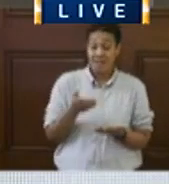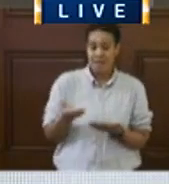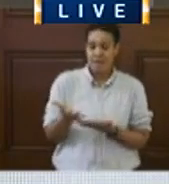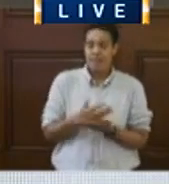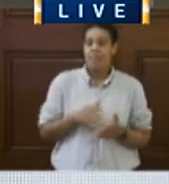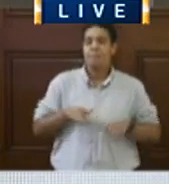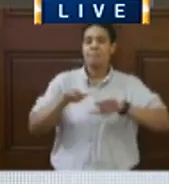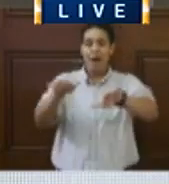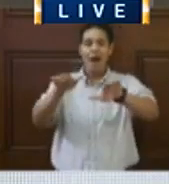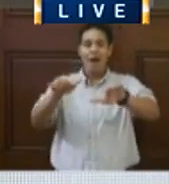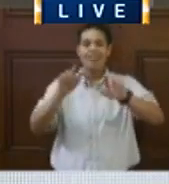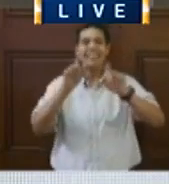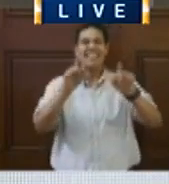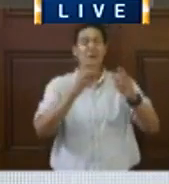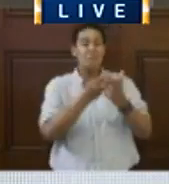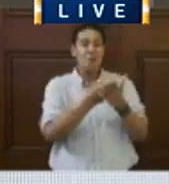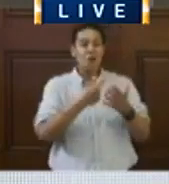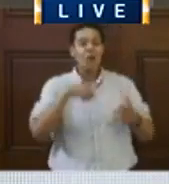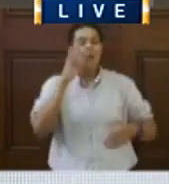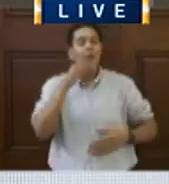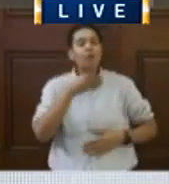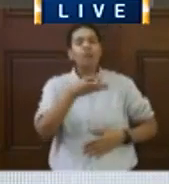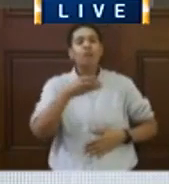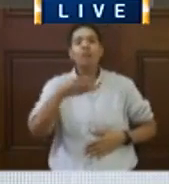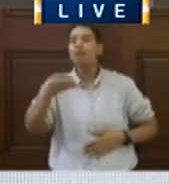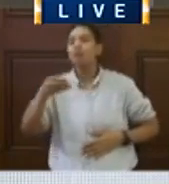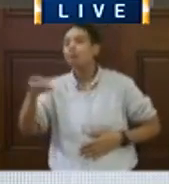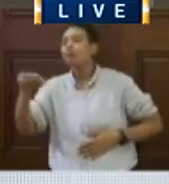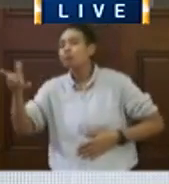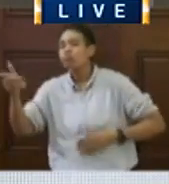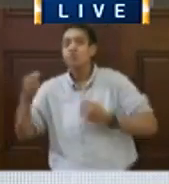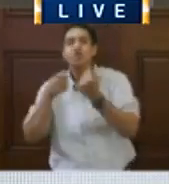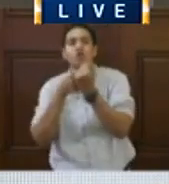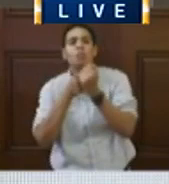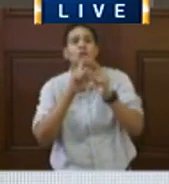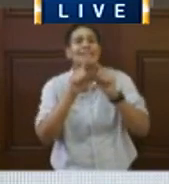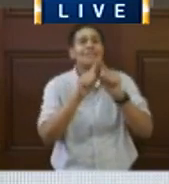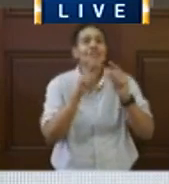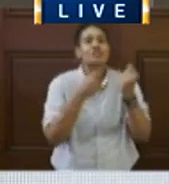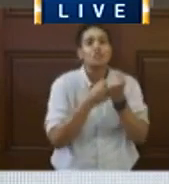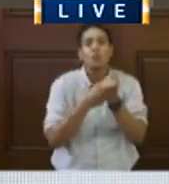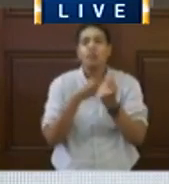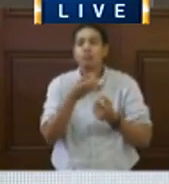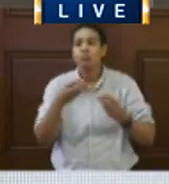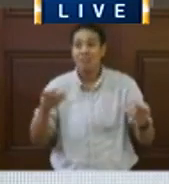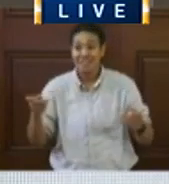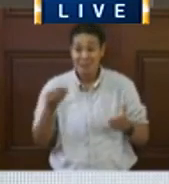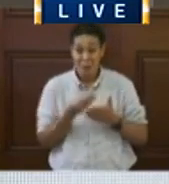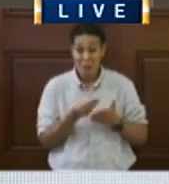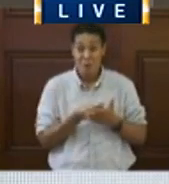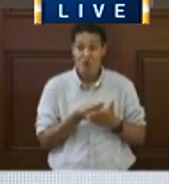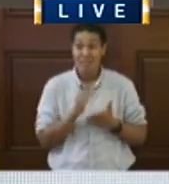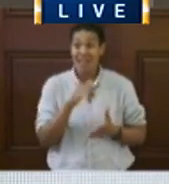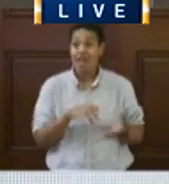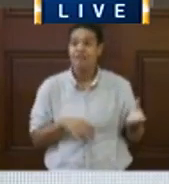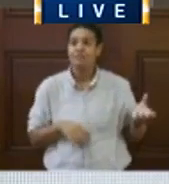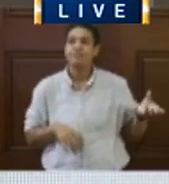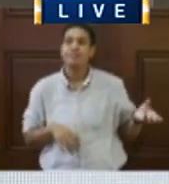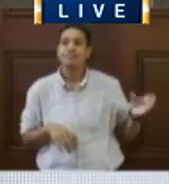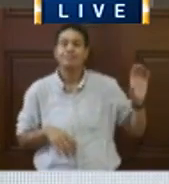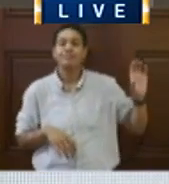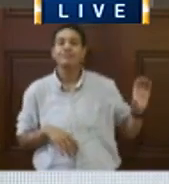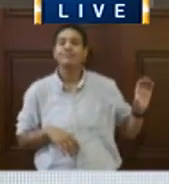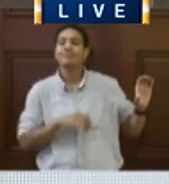in our various support and stimulus package, this is not money that is sitting down somewhere